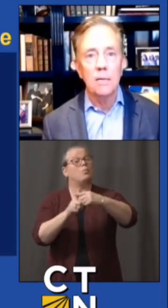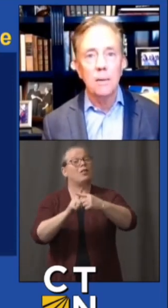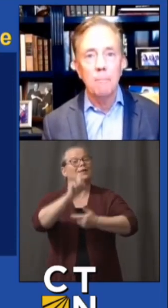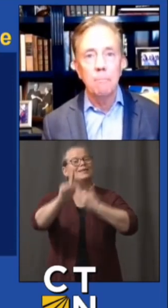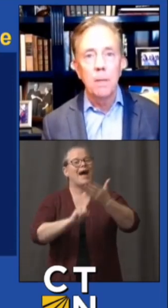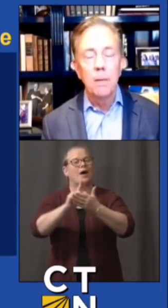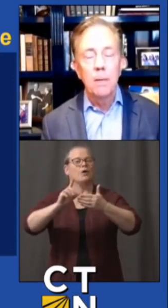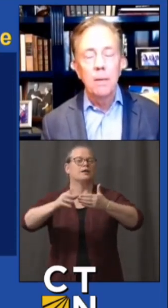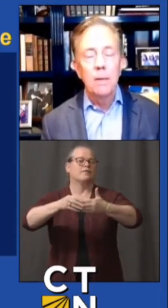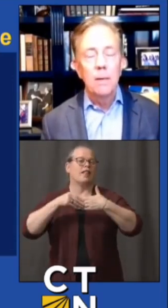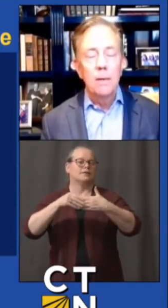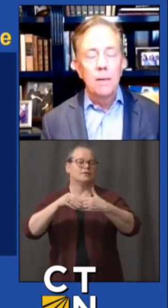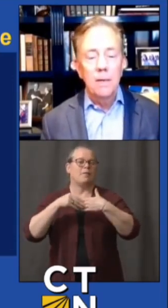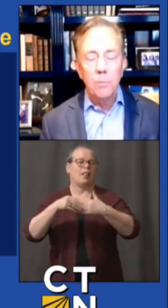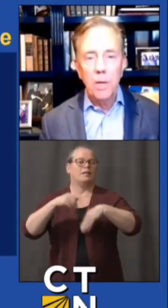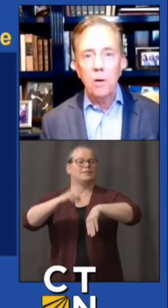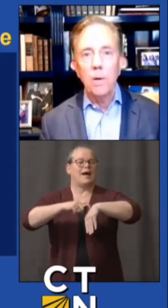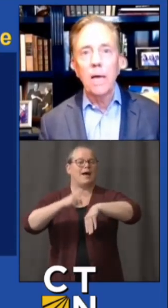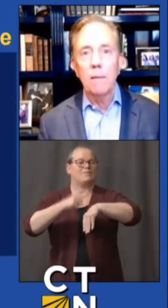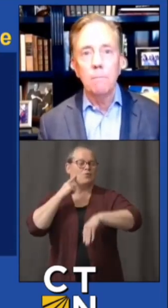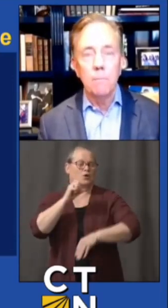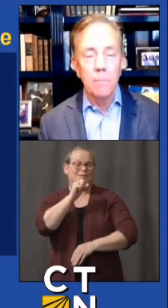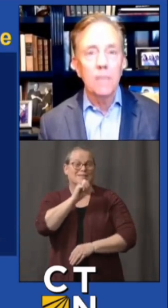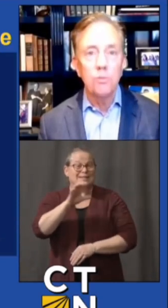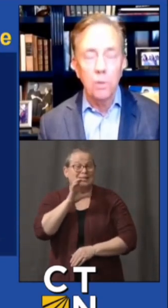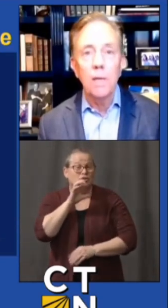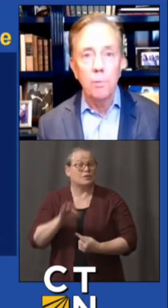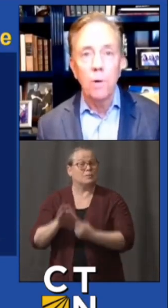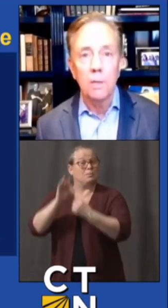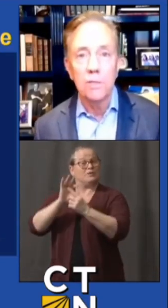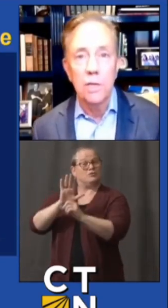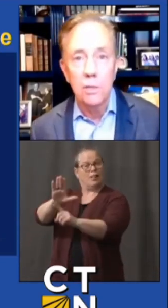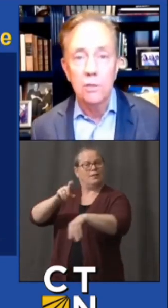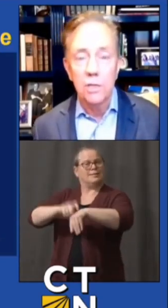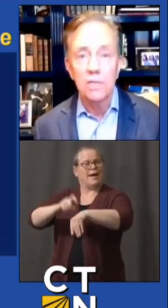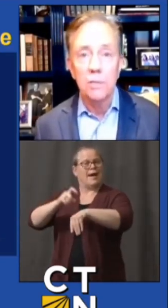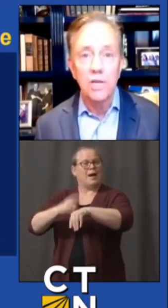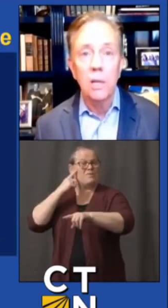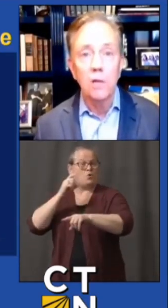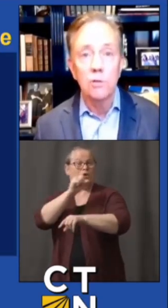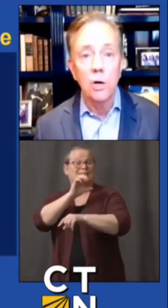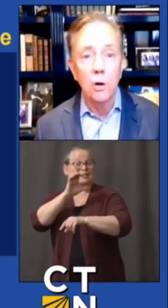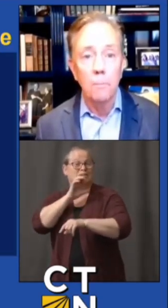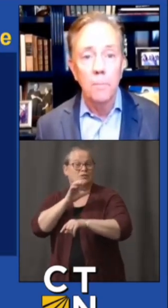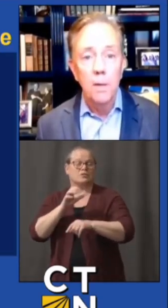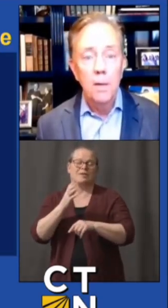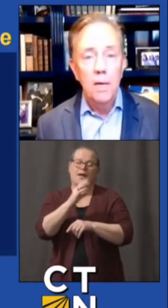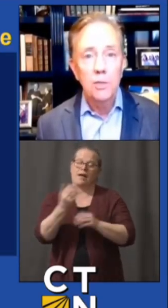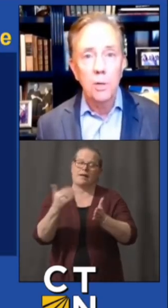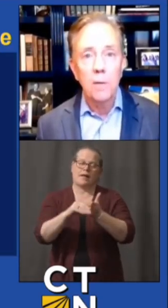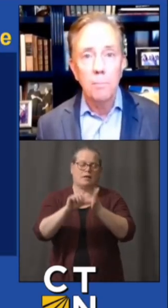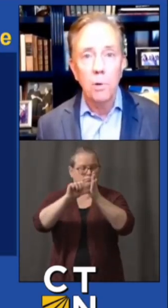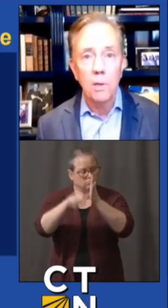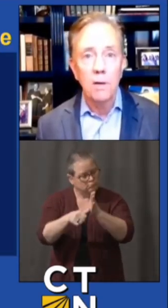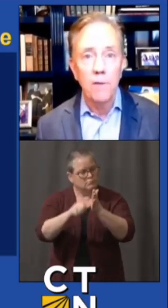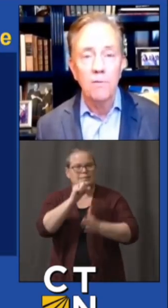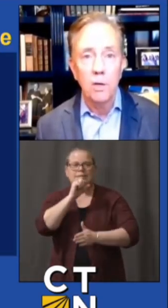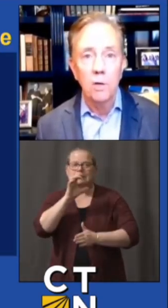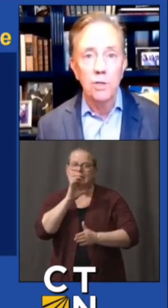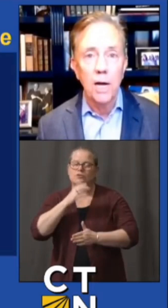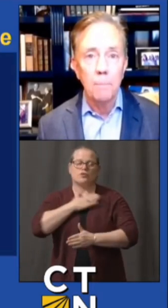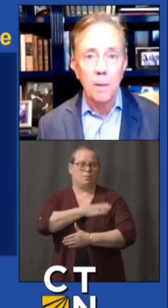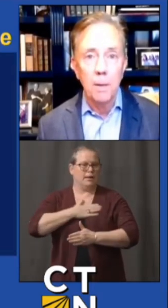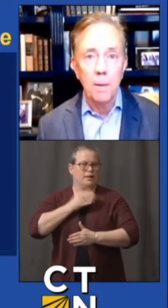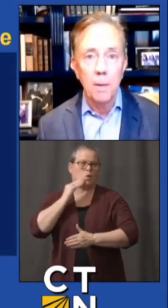And here we go again. It's really important that seniors stay close to home. It's really important that if you have to